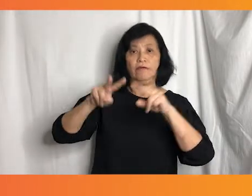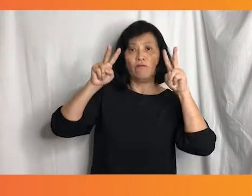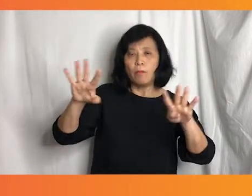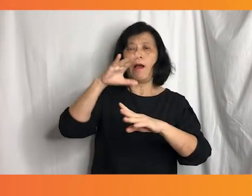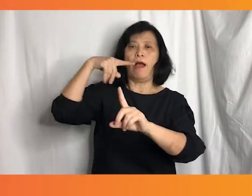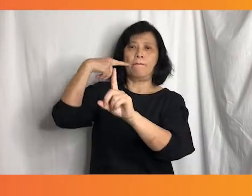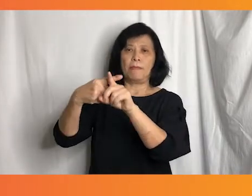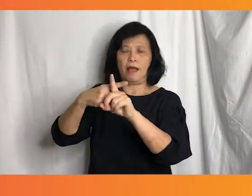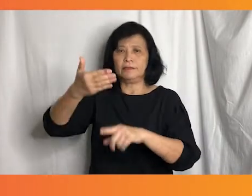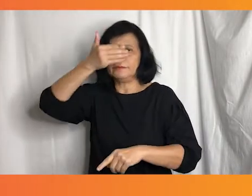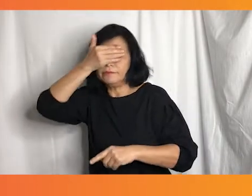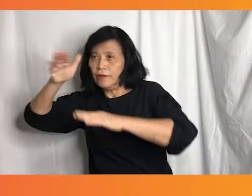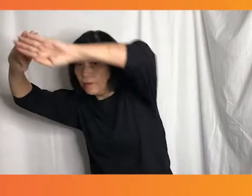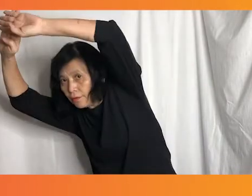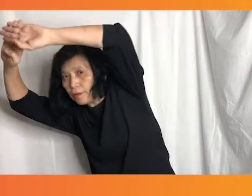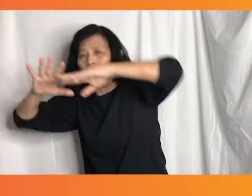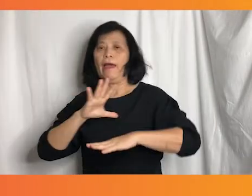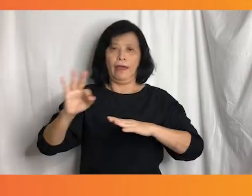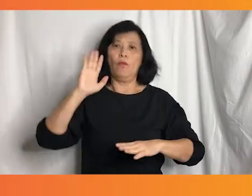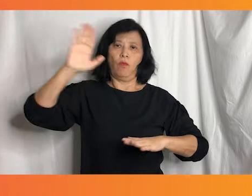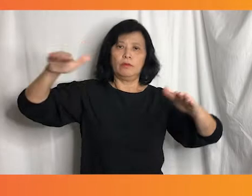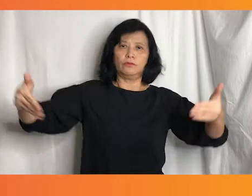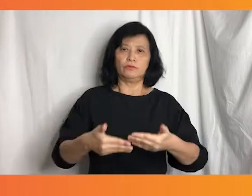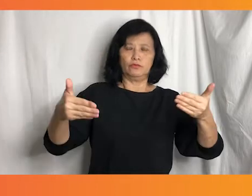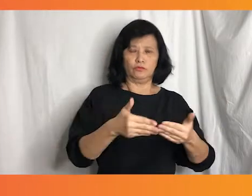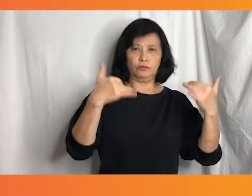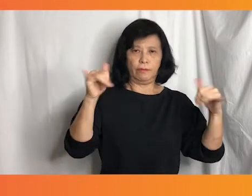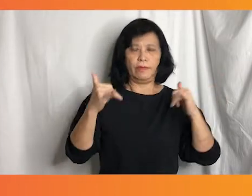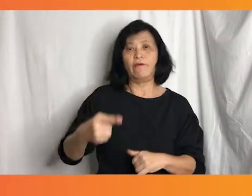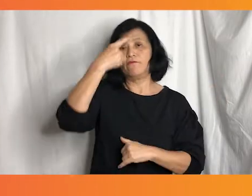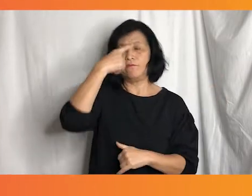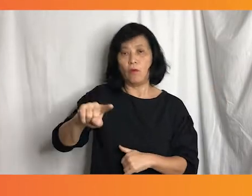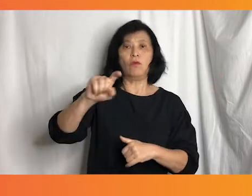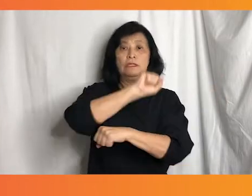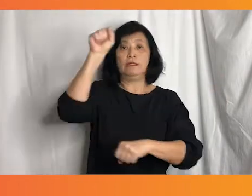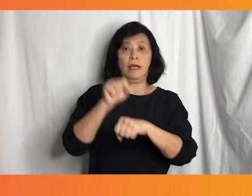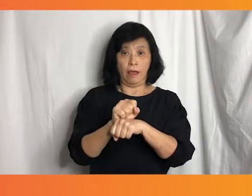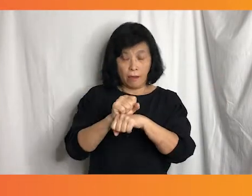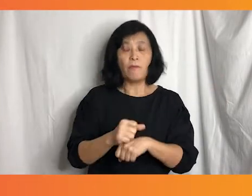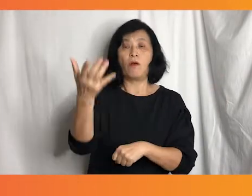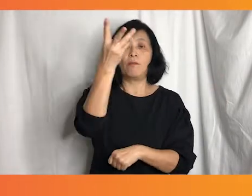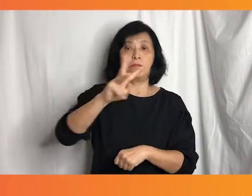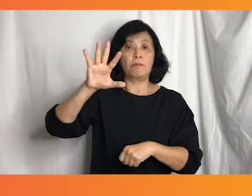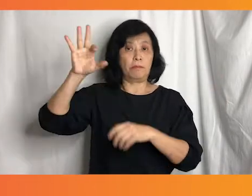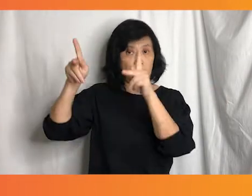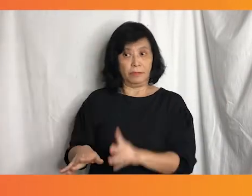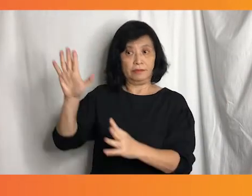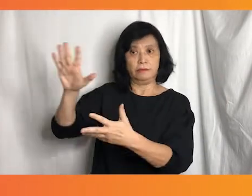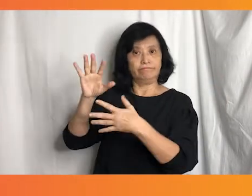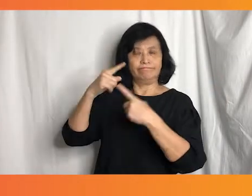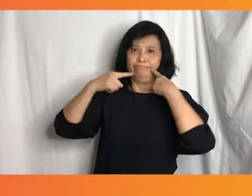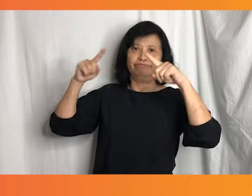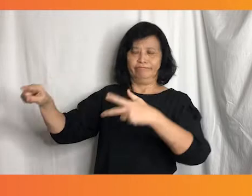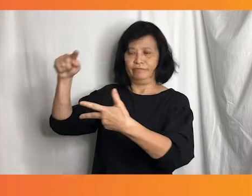as these two sports will be introduced to the students to play. For Singapore Paralympians, students will be introduced to Yip-In